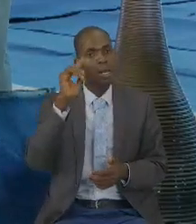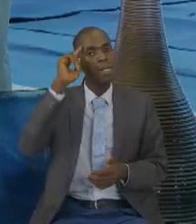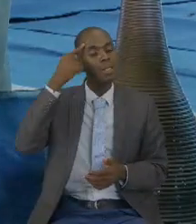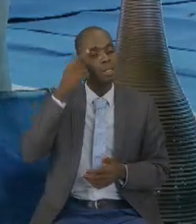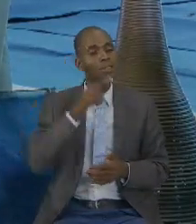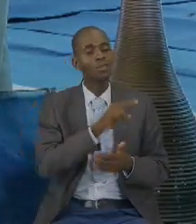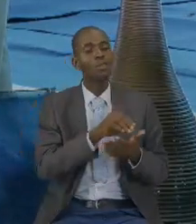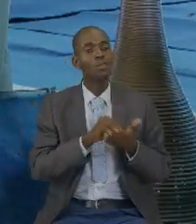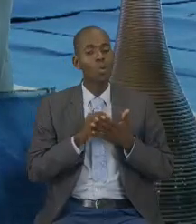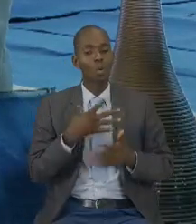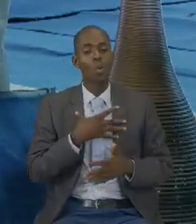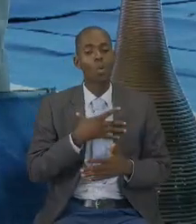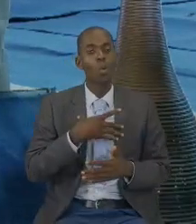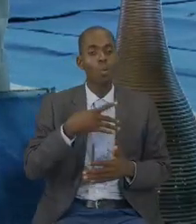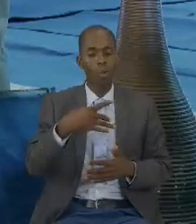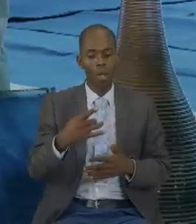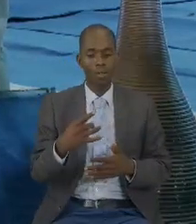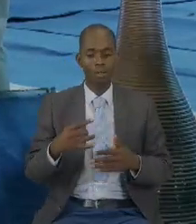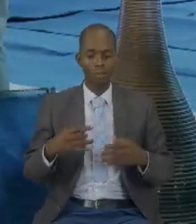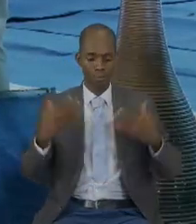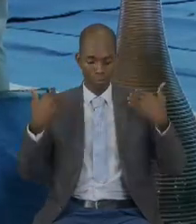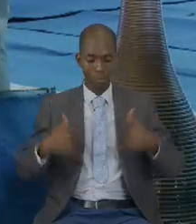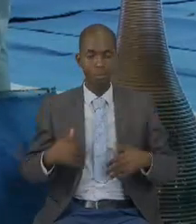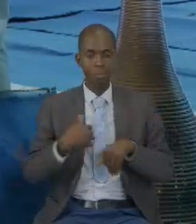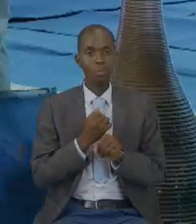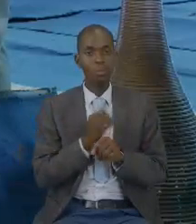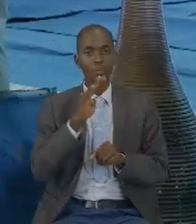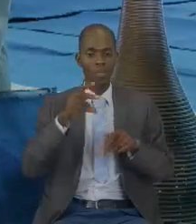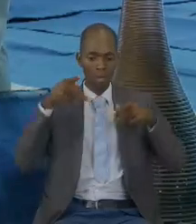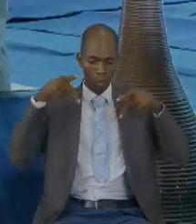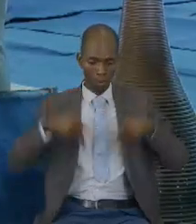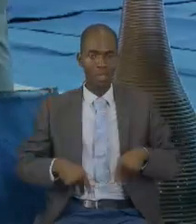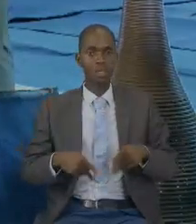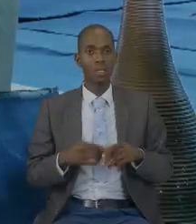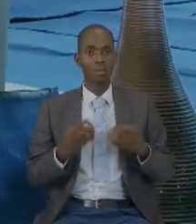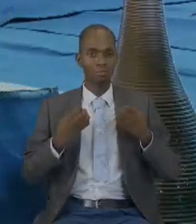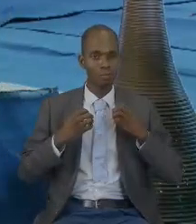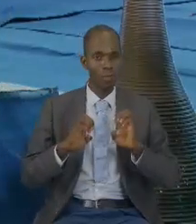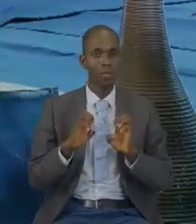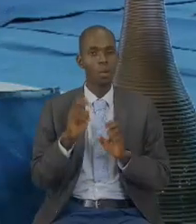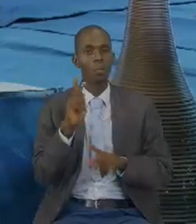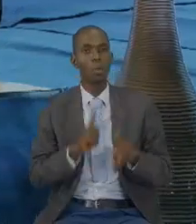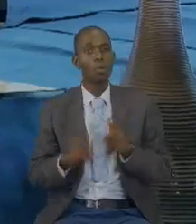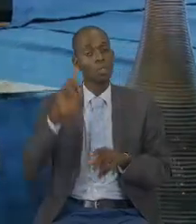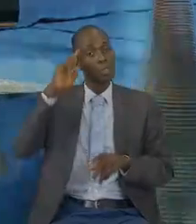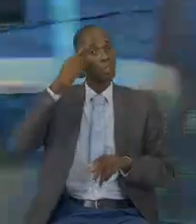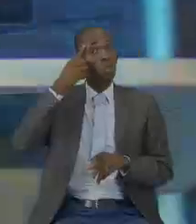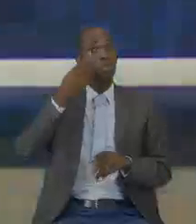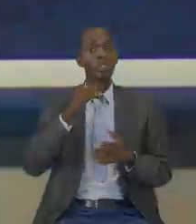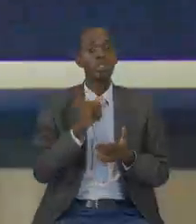robes, made by personal effort and made by people that he knew, he thought what